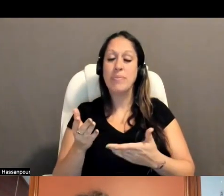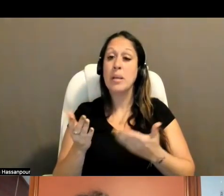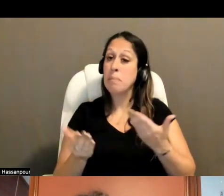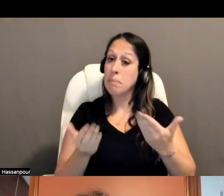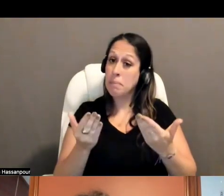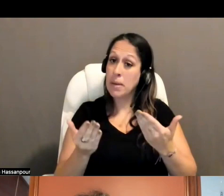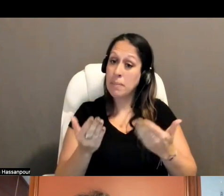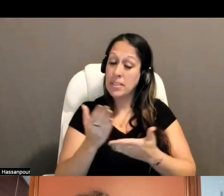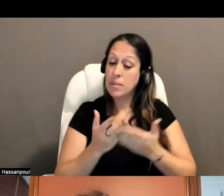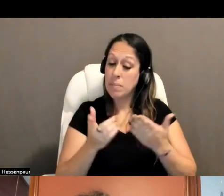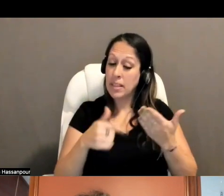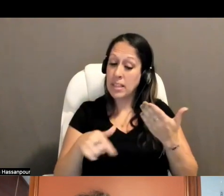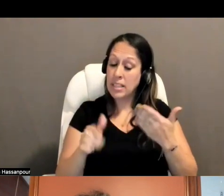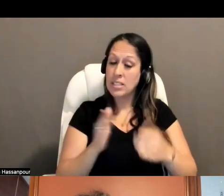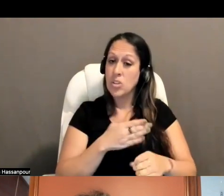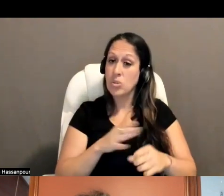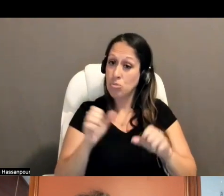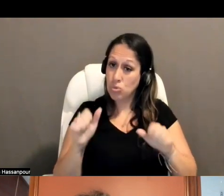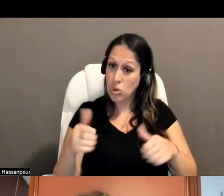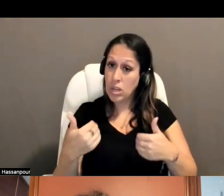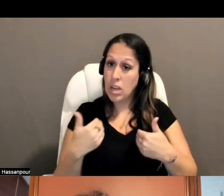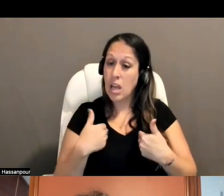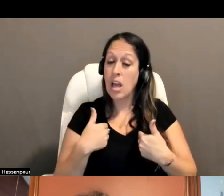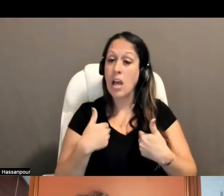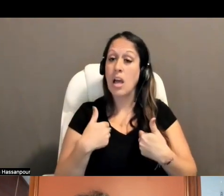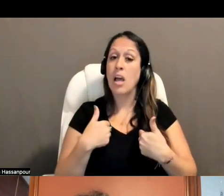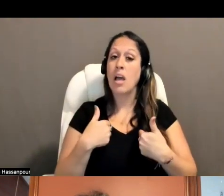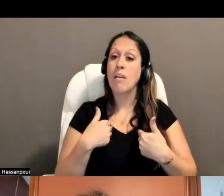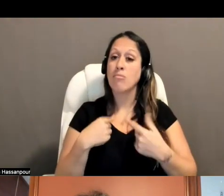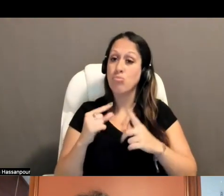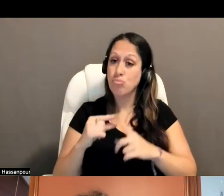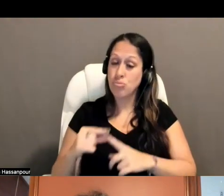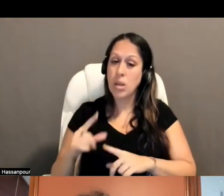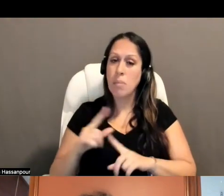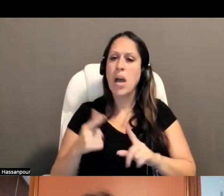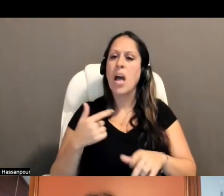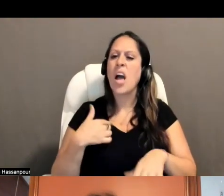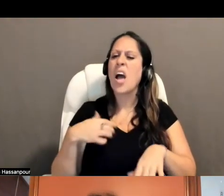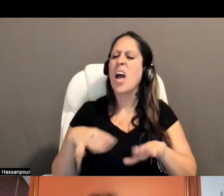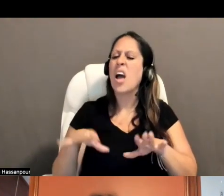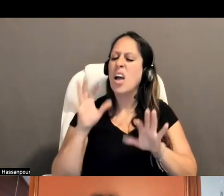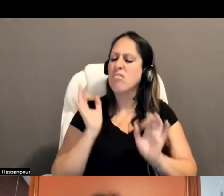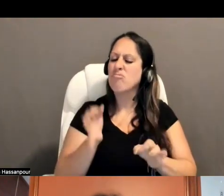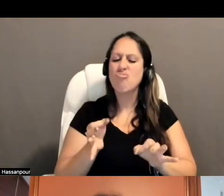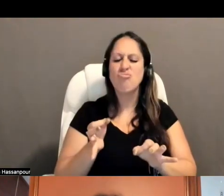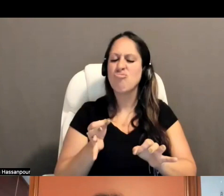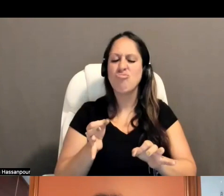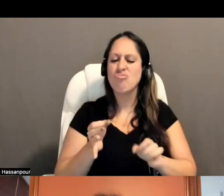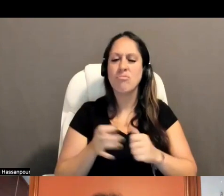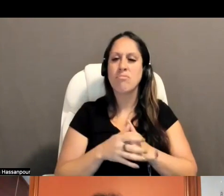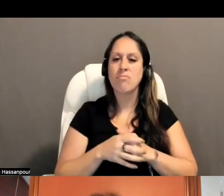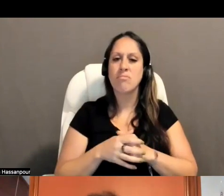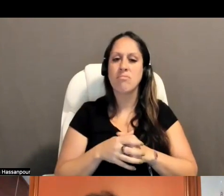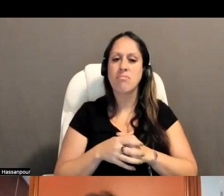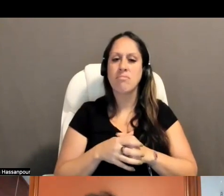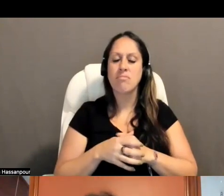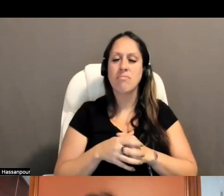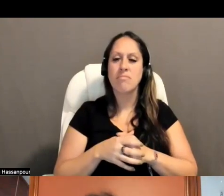maybe some of these songs could have lyrics, but I've chosen not to. hmm.